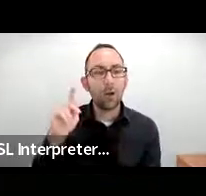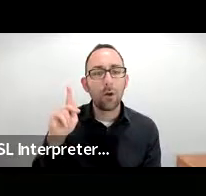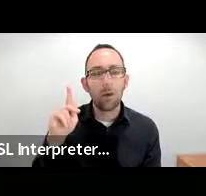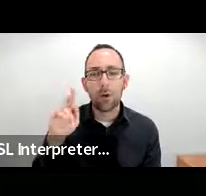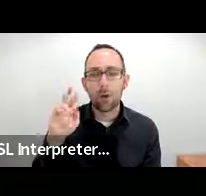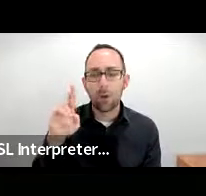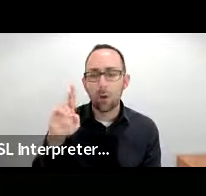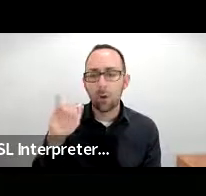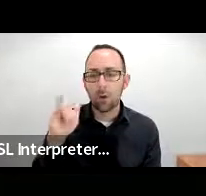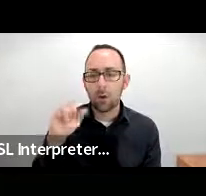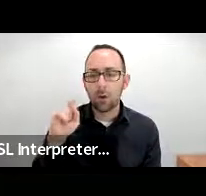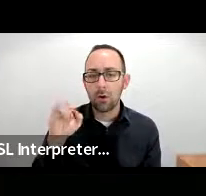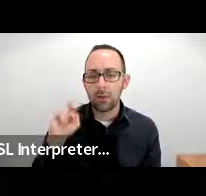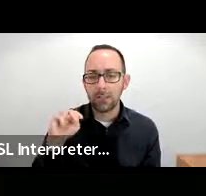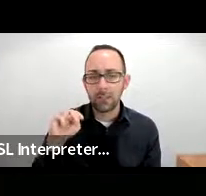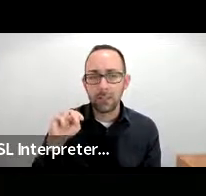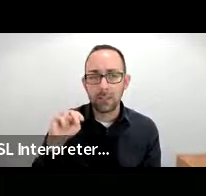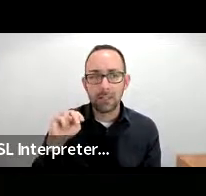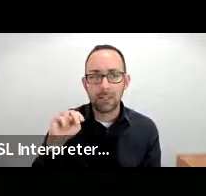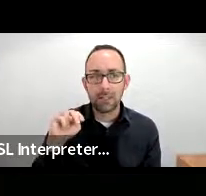see a couple of second question people.